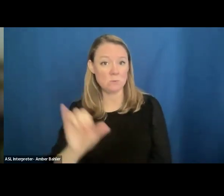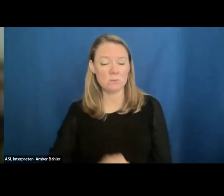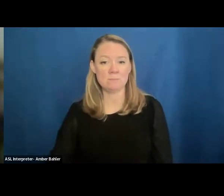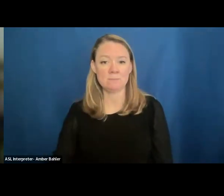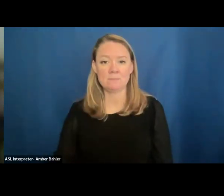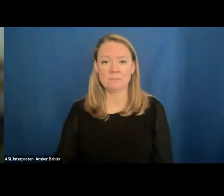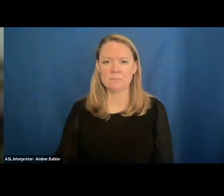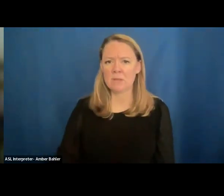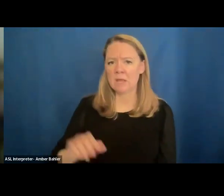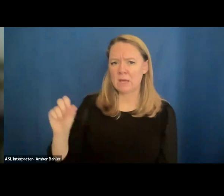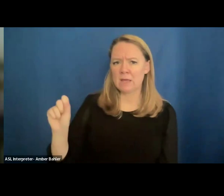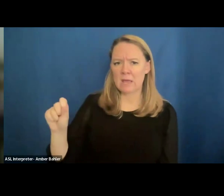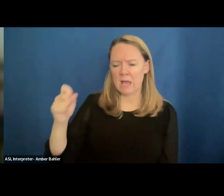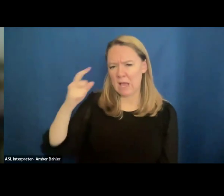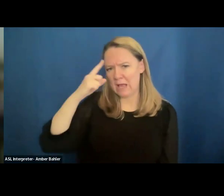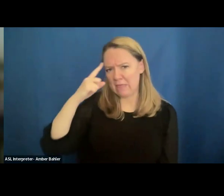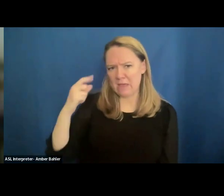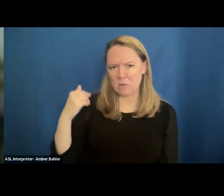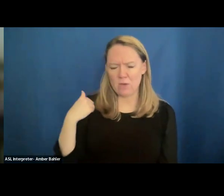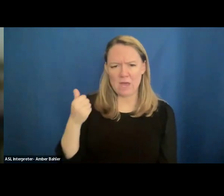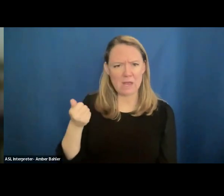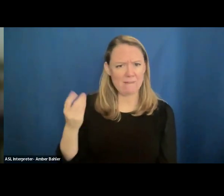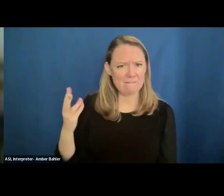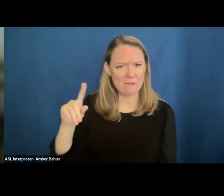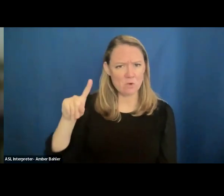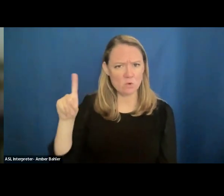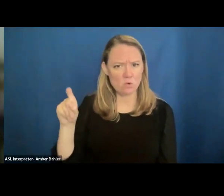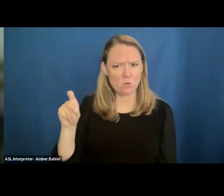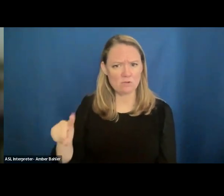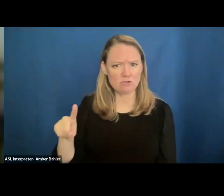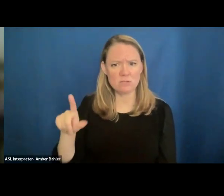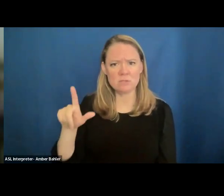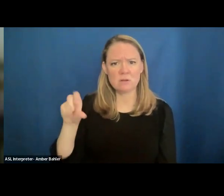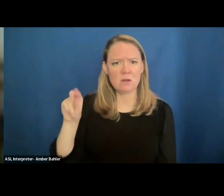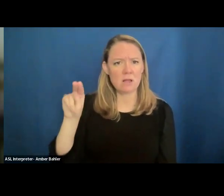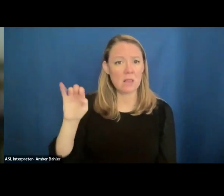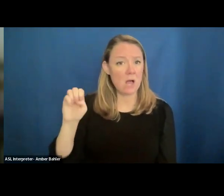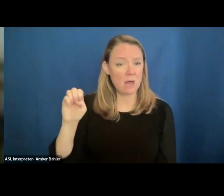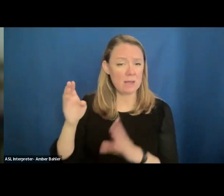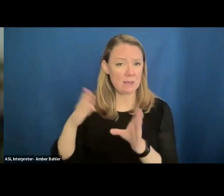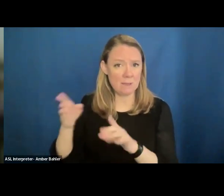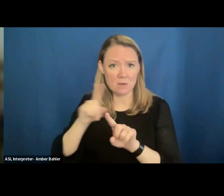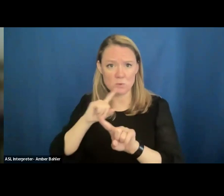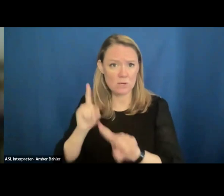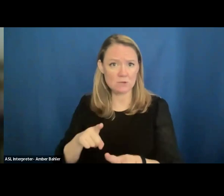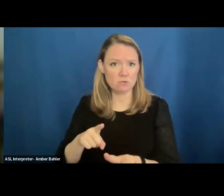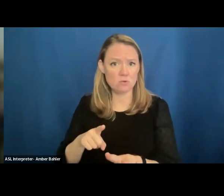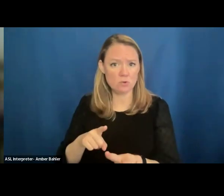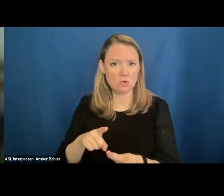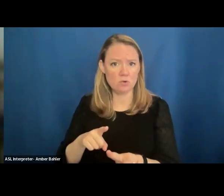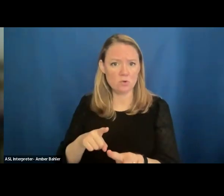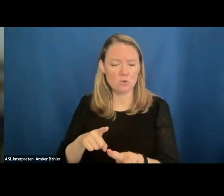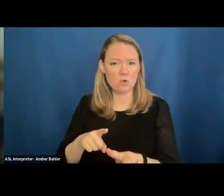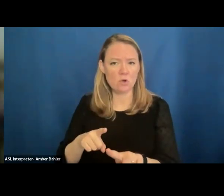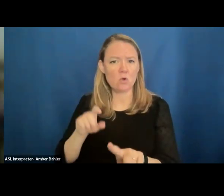Yeah, I think there were a couple of questions that I think Lonnie was going to answer. So we can go back to the